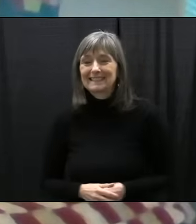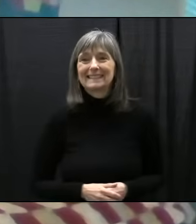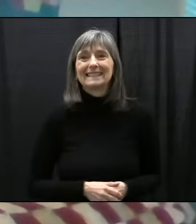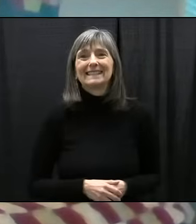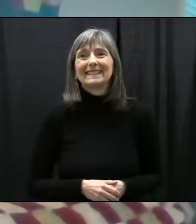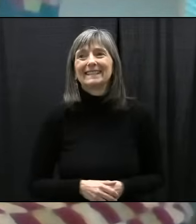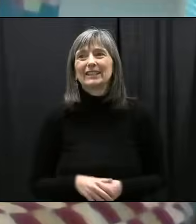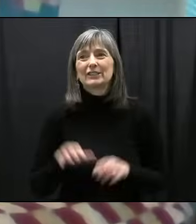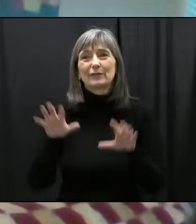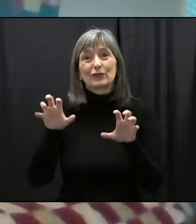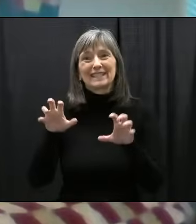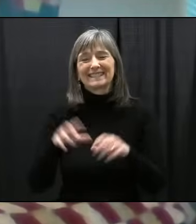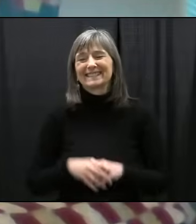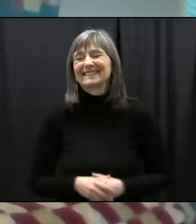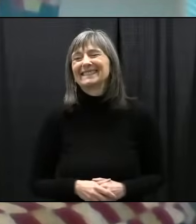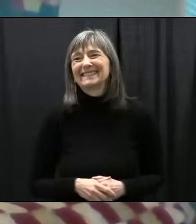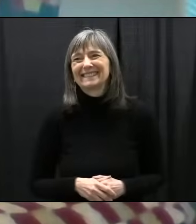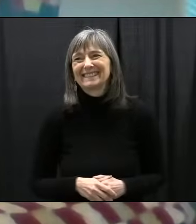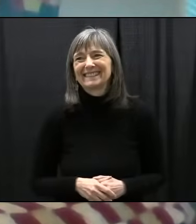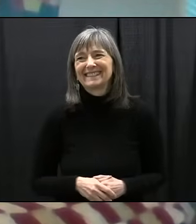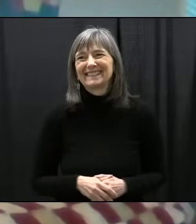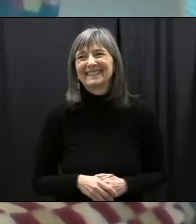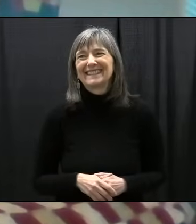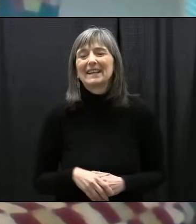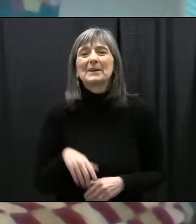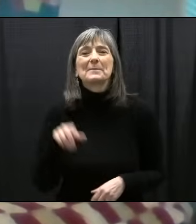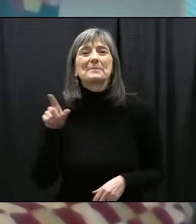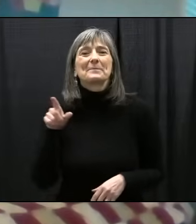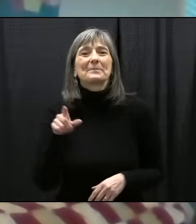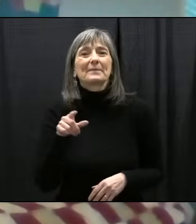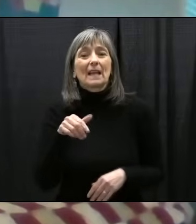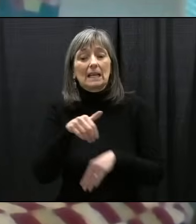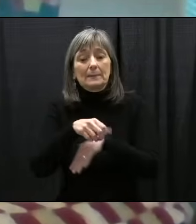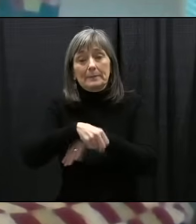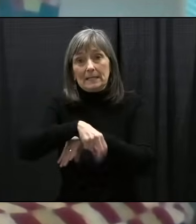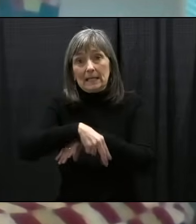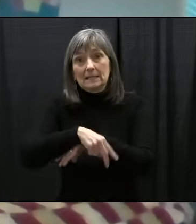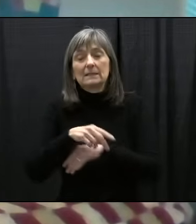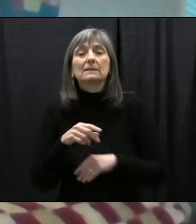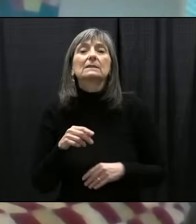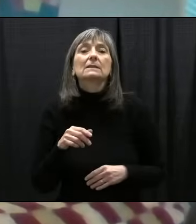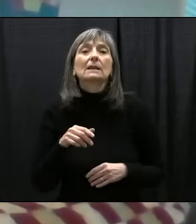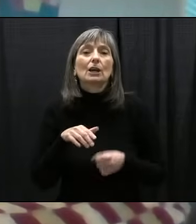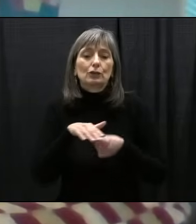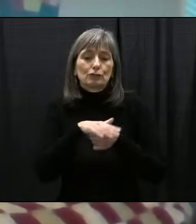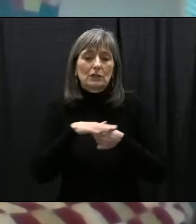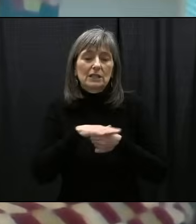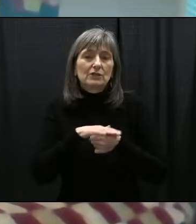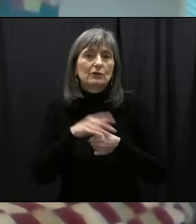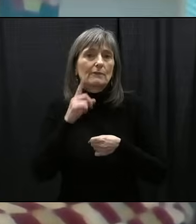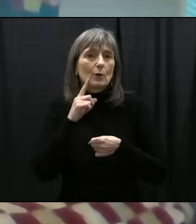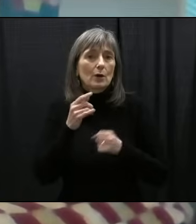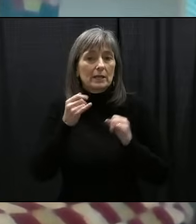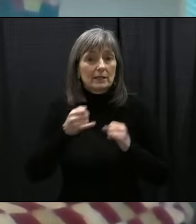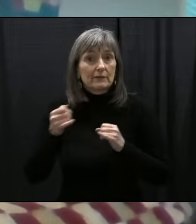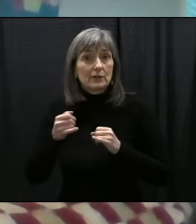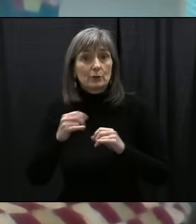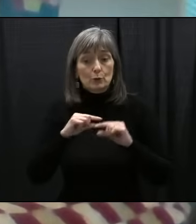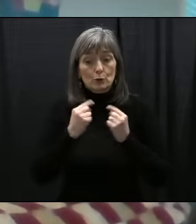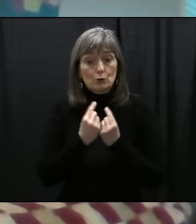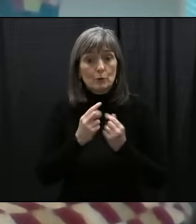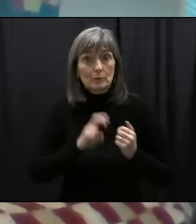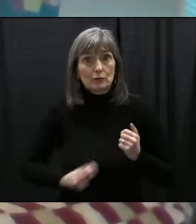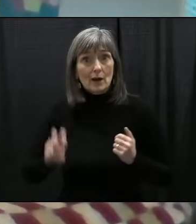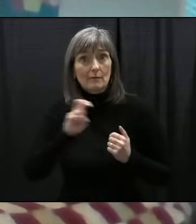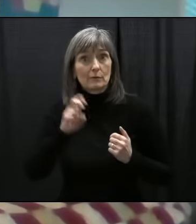That's a freeze frame. So, effective midnight tonight, out of region, individual and group travel for amateur sports, arts,